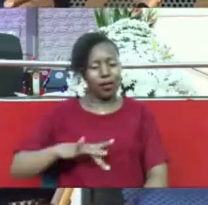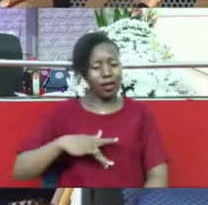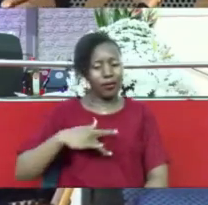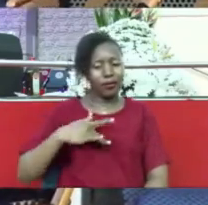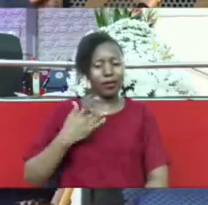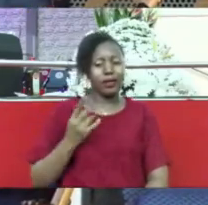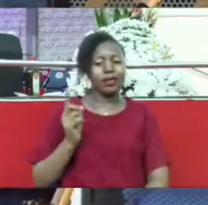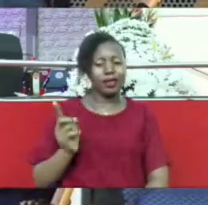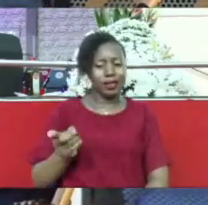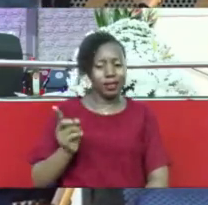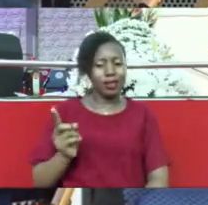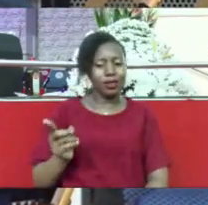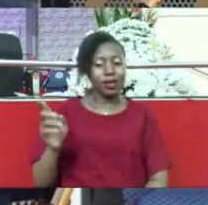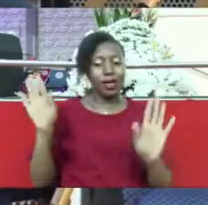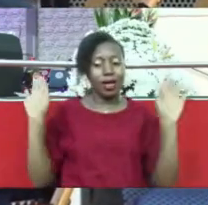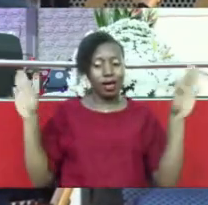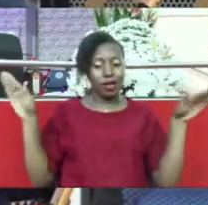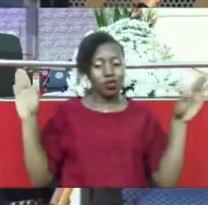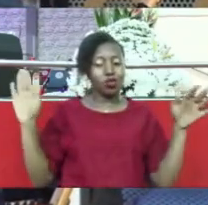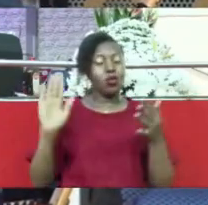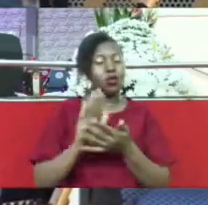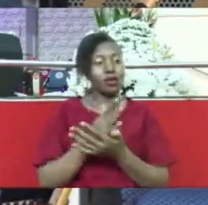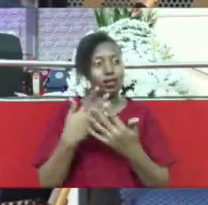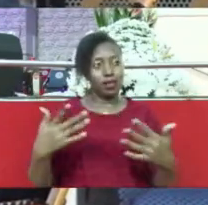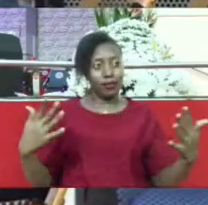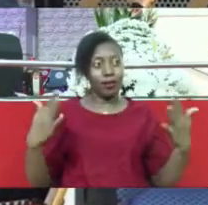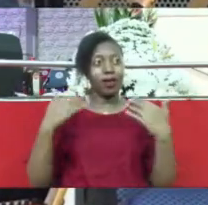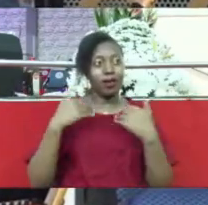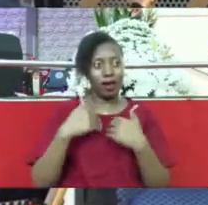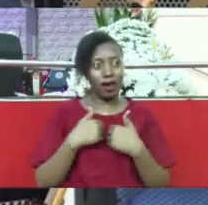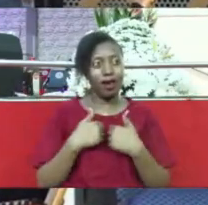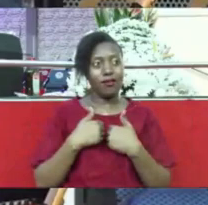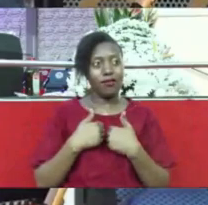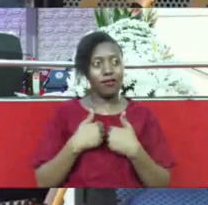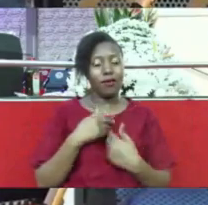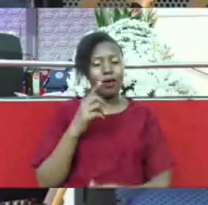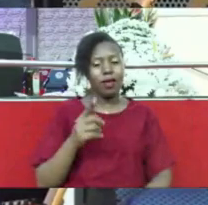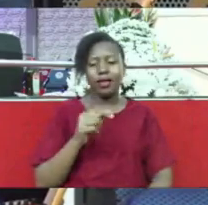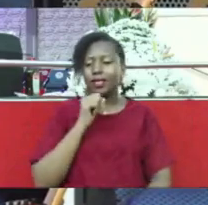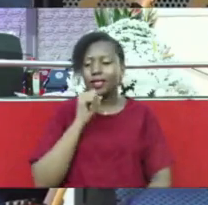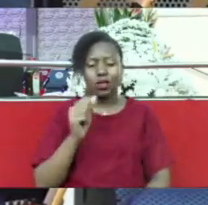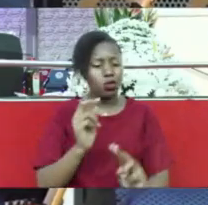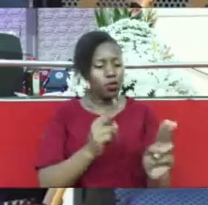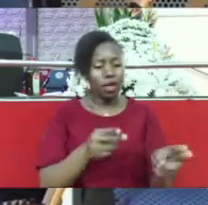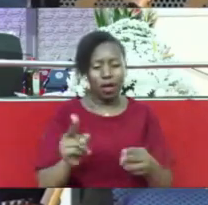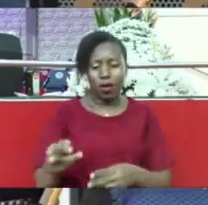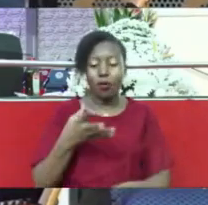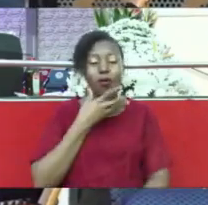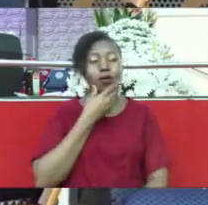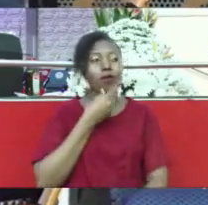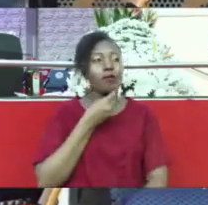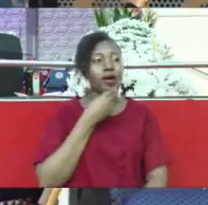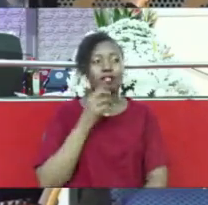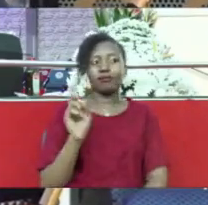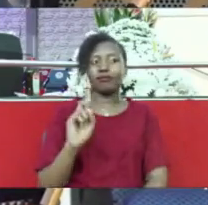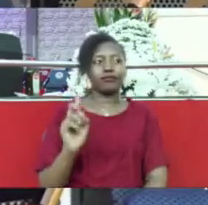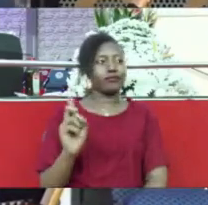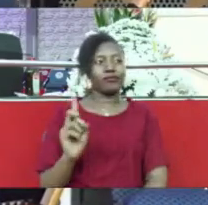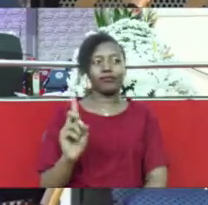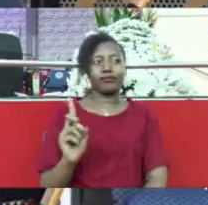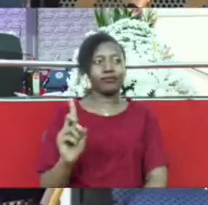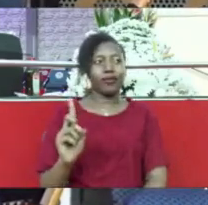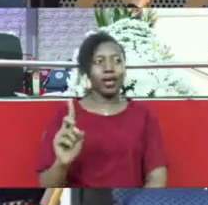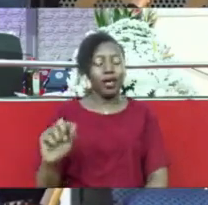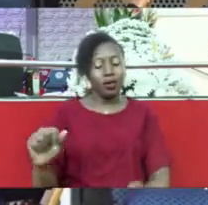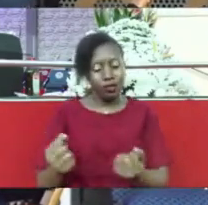has something. Lakini Yakobo akahisi huyu mtu ako na kitu. This is not just normal man. Huyo si mtu wa kawaida tu. He could not